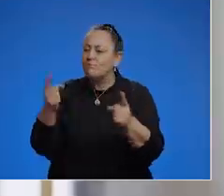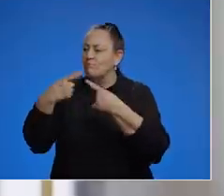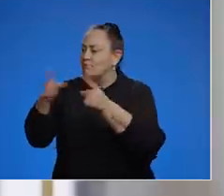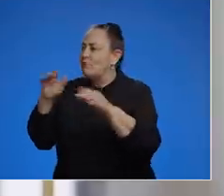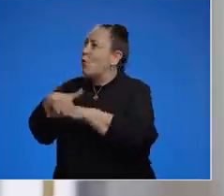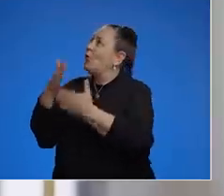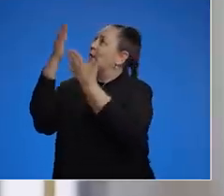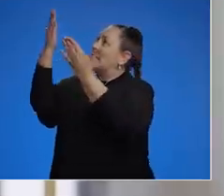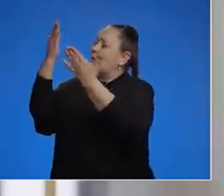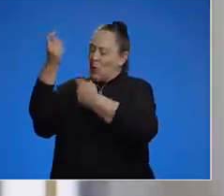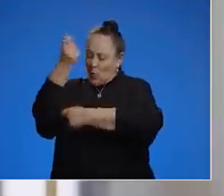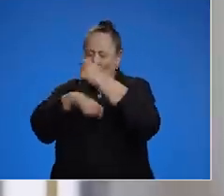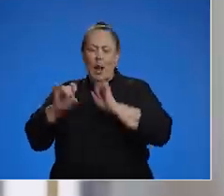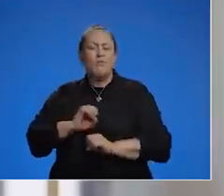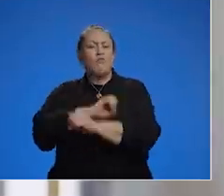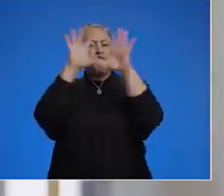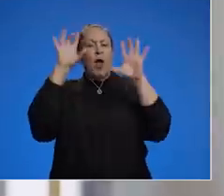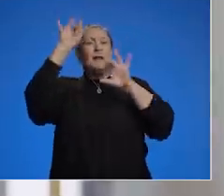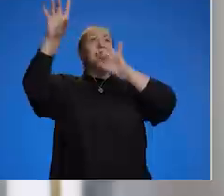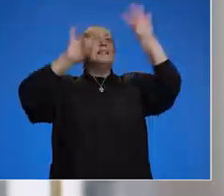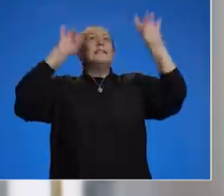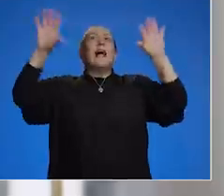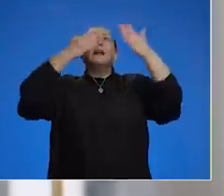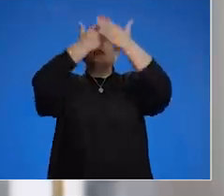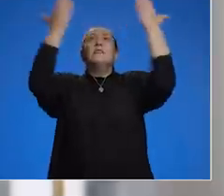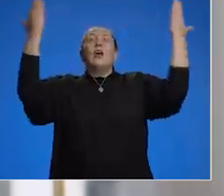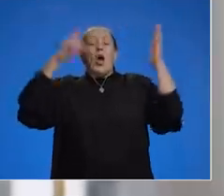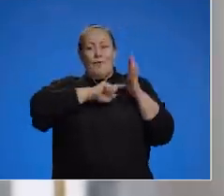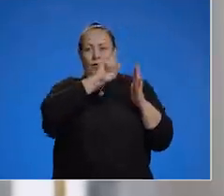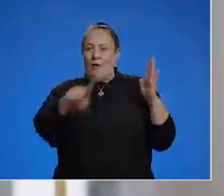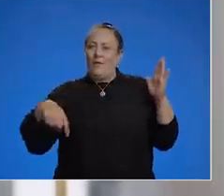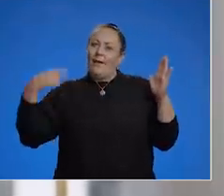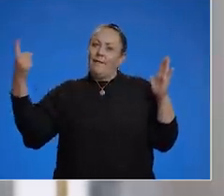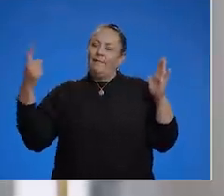virtue, as bright as stars for all eternity.